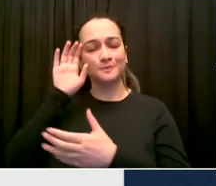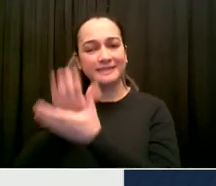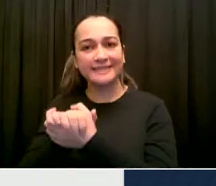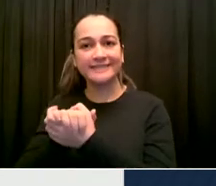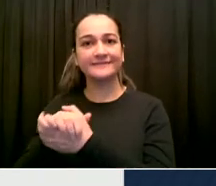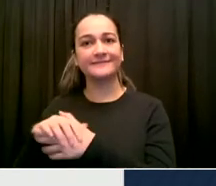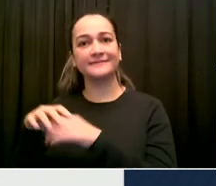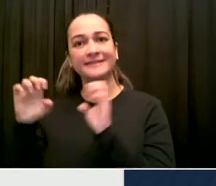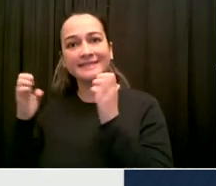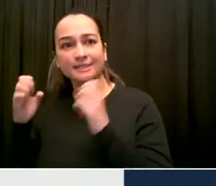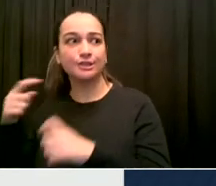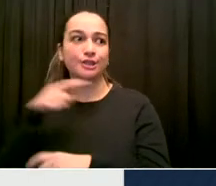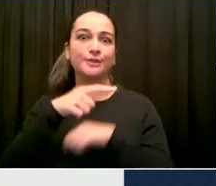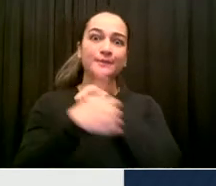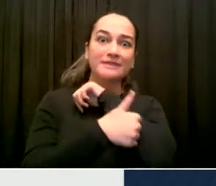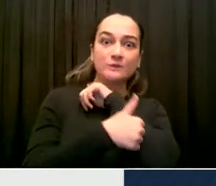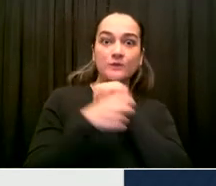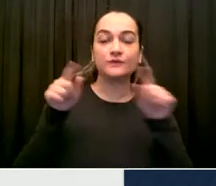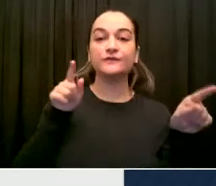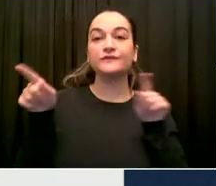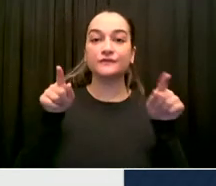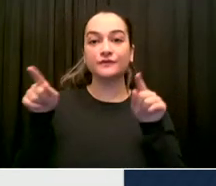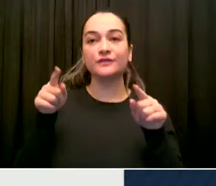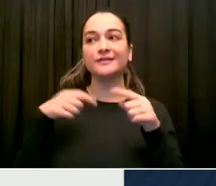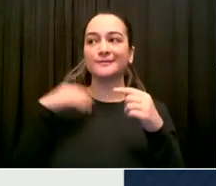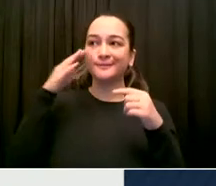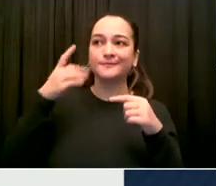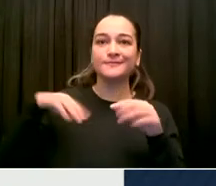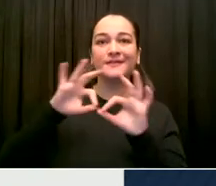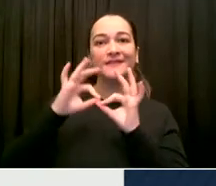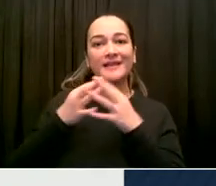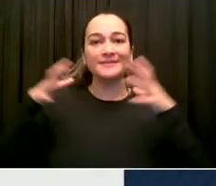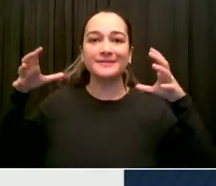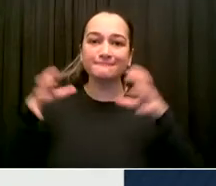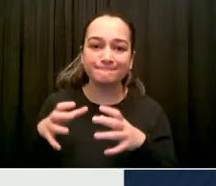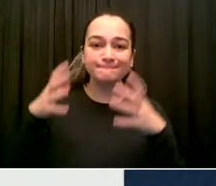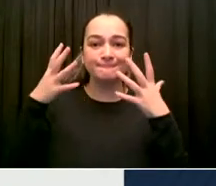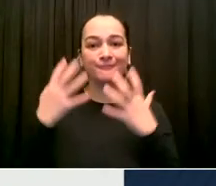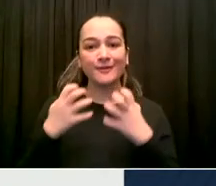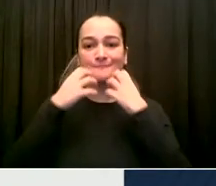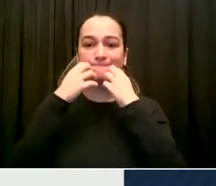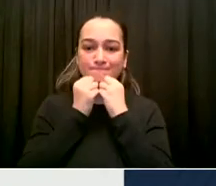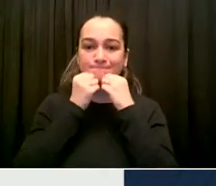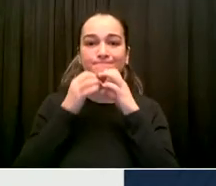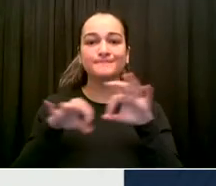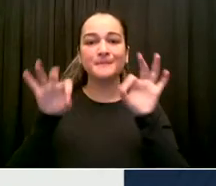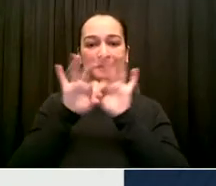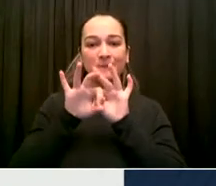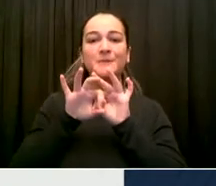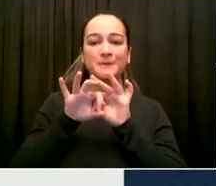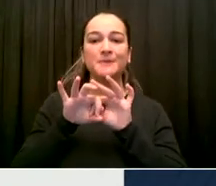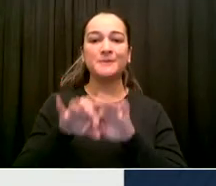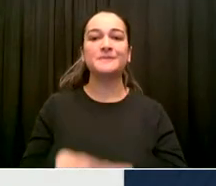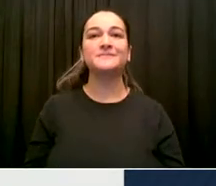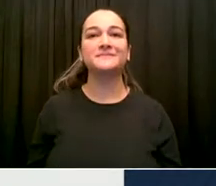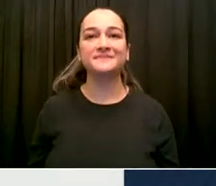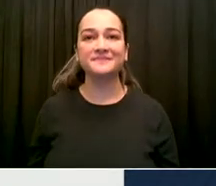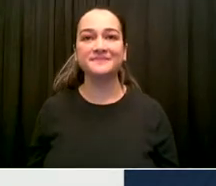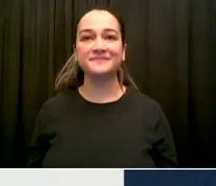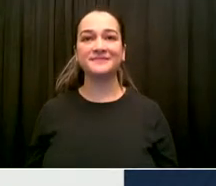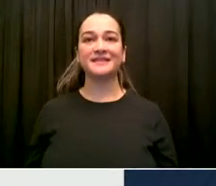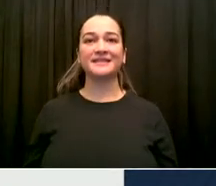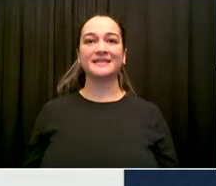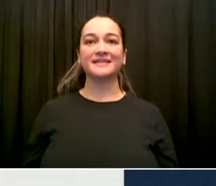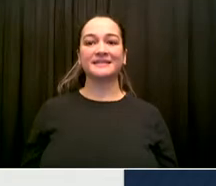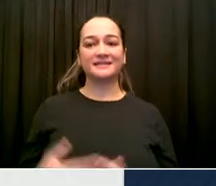family. And as everyone's planning their gatherings, especially their Easter gatherings, I want to wish everyone a very happy